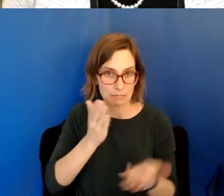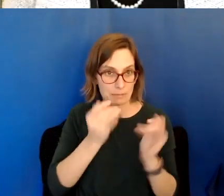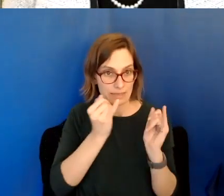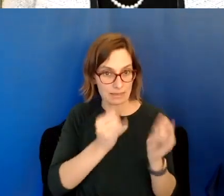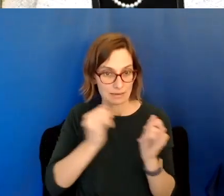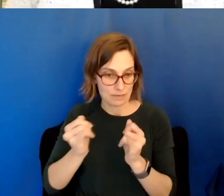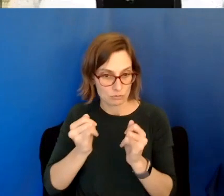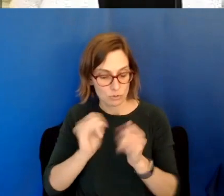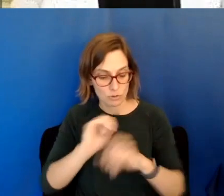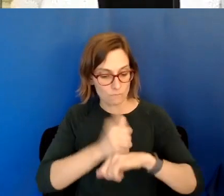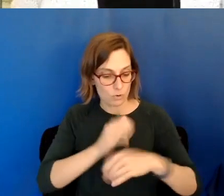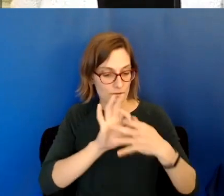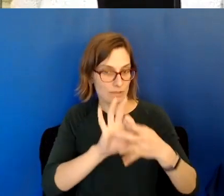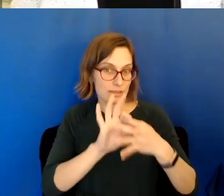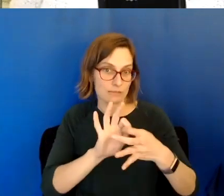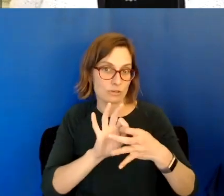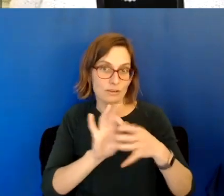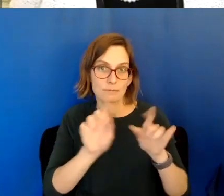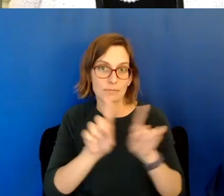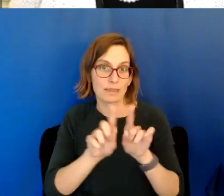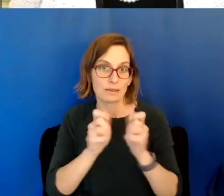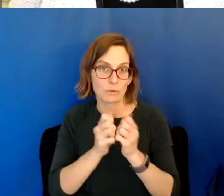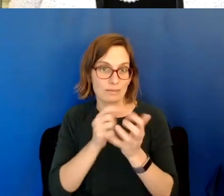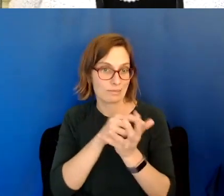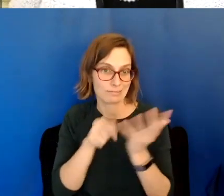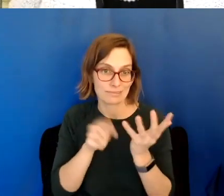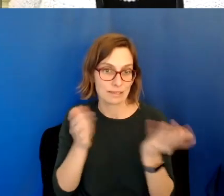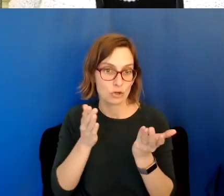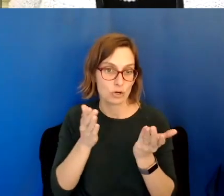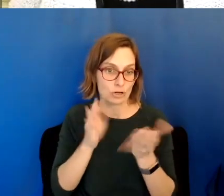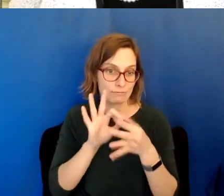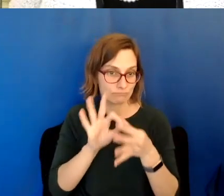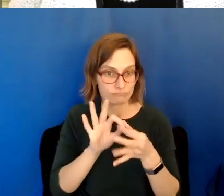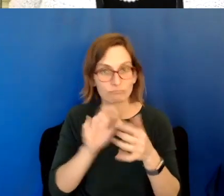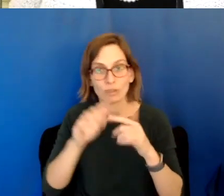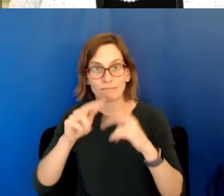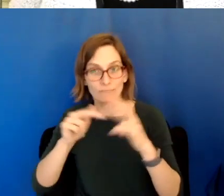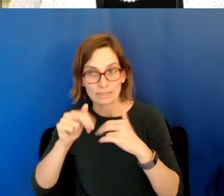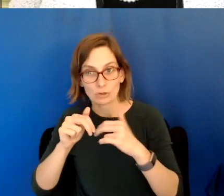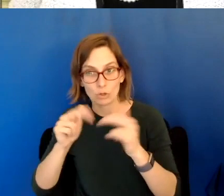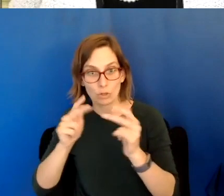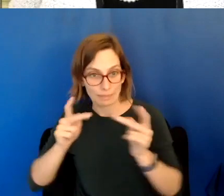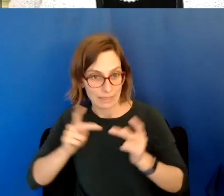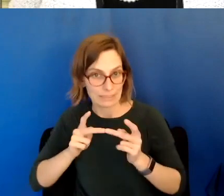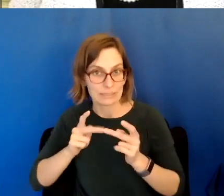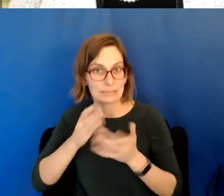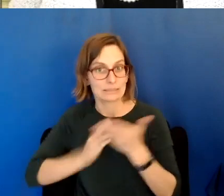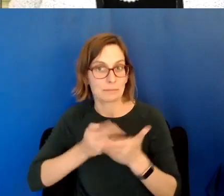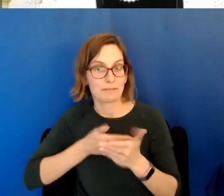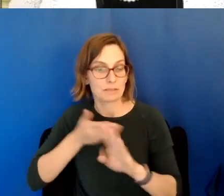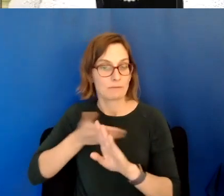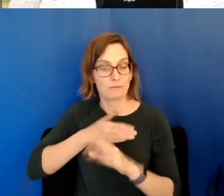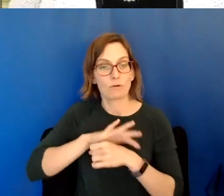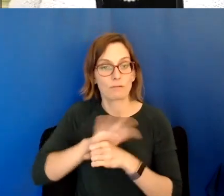forming relationships, like with my friends who are here presenting. It can be a physical building. Some of us prior to the pandemic, we